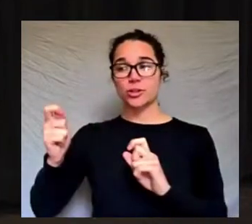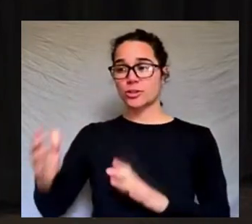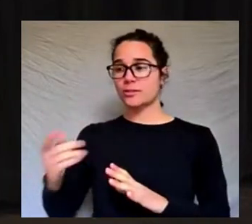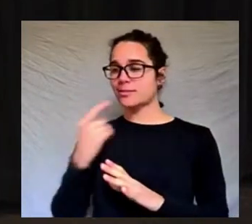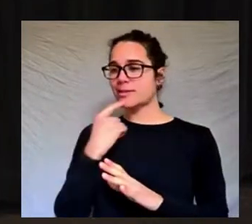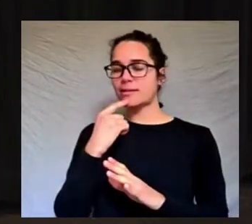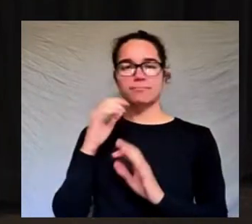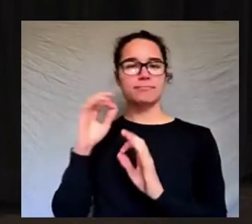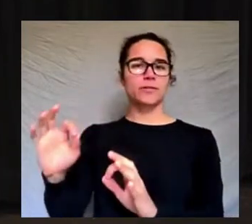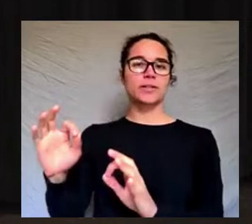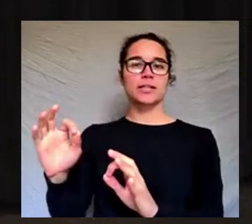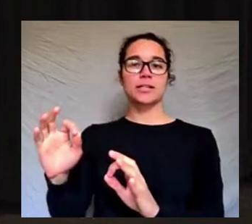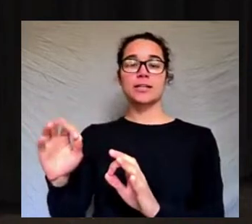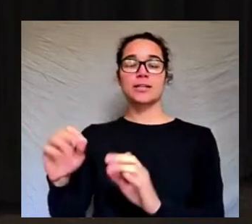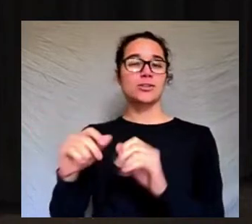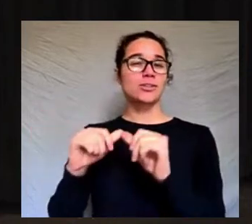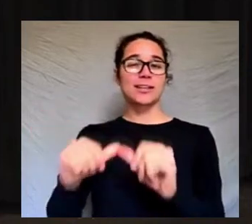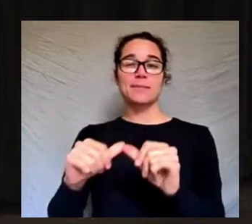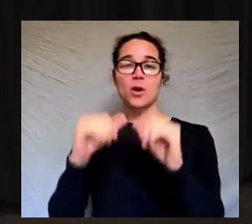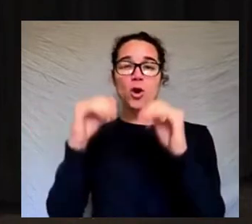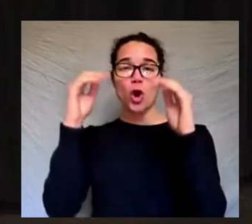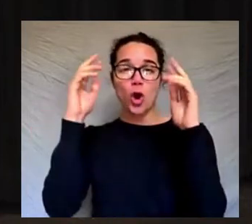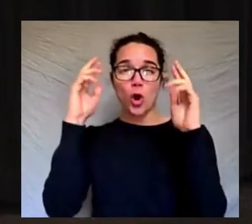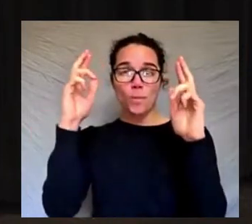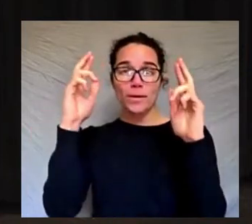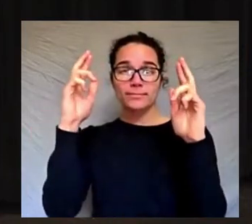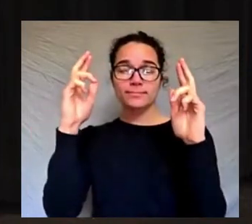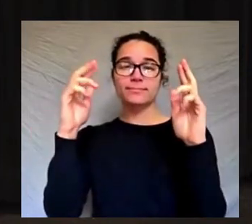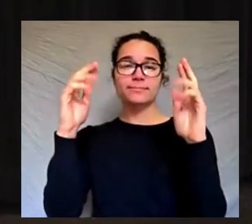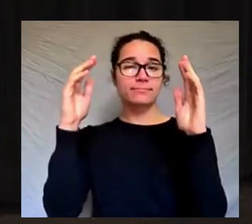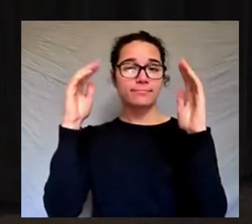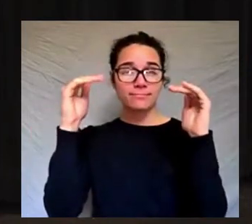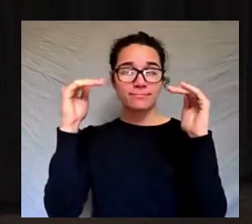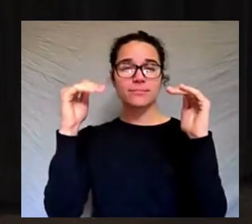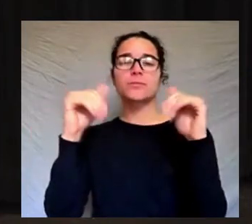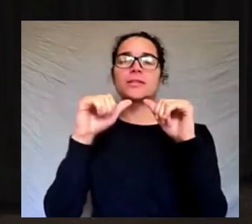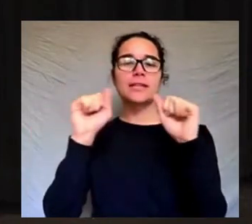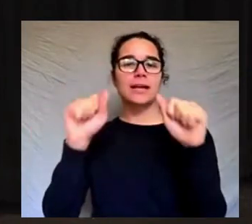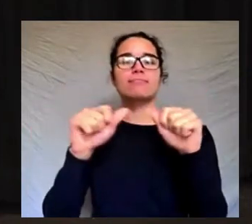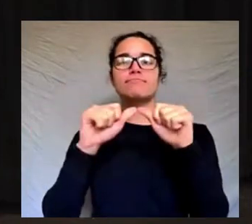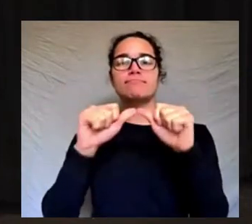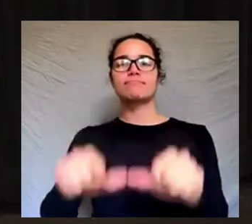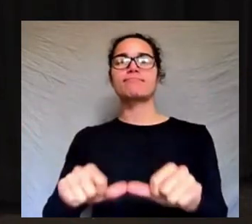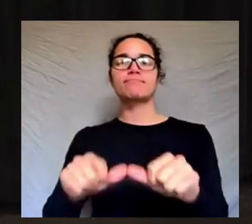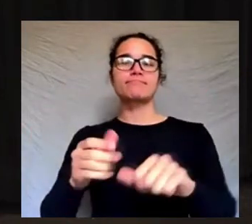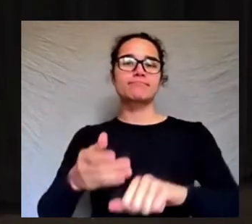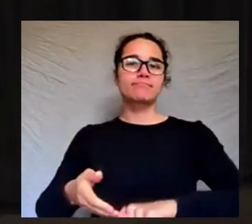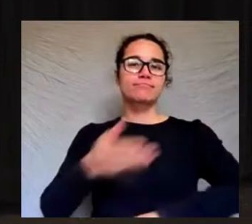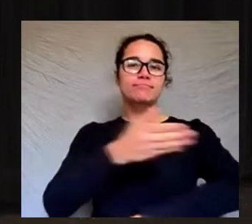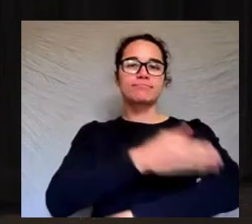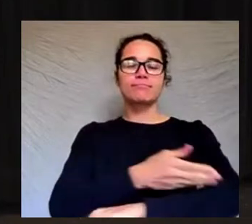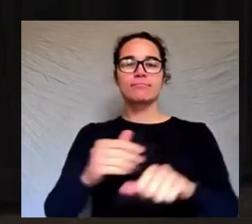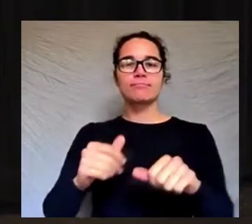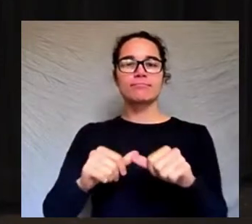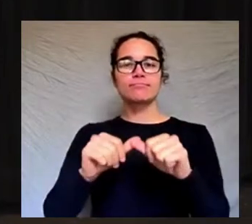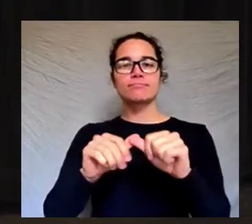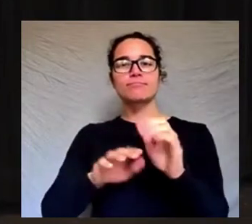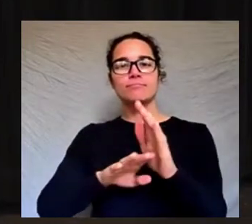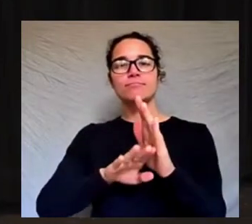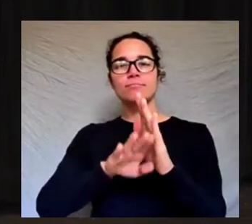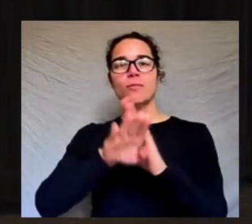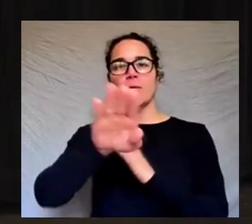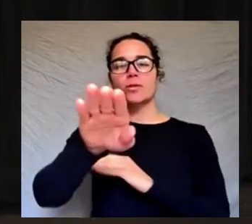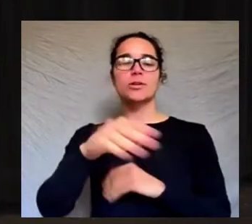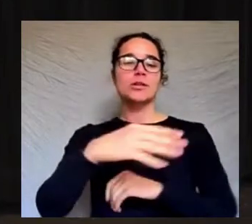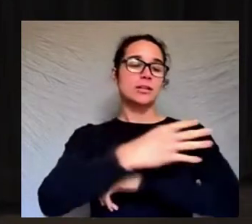long as we keep hoping, we can continue to move forward. The Navajo creation story tells me that I need to do all of these things